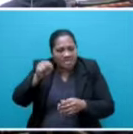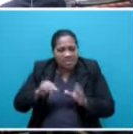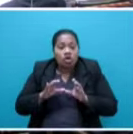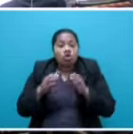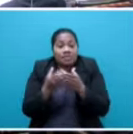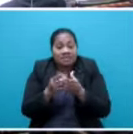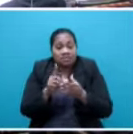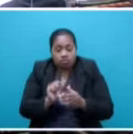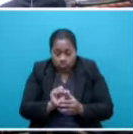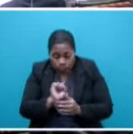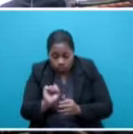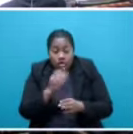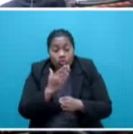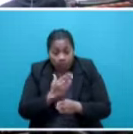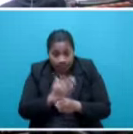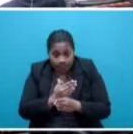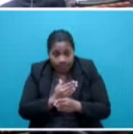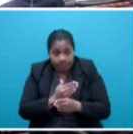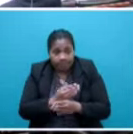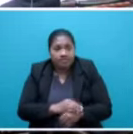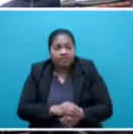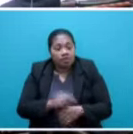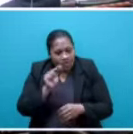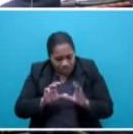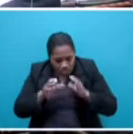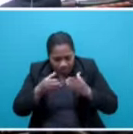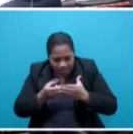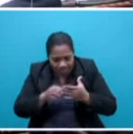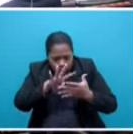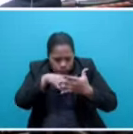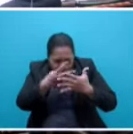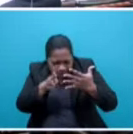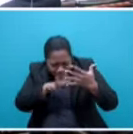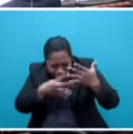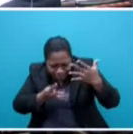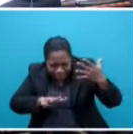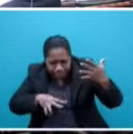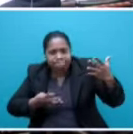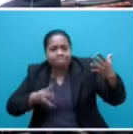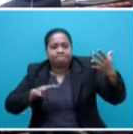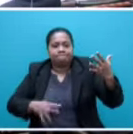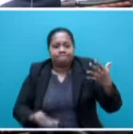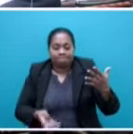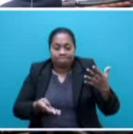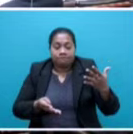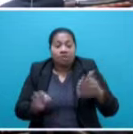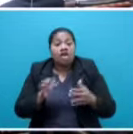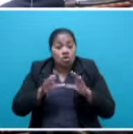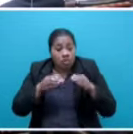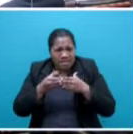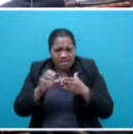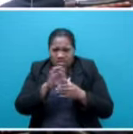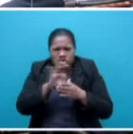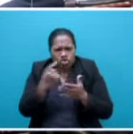their jobs. We need the committees to carry out the scrutiny. The committees are at liberty to not only sit in Suva, but they